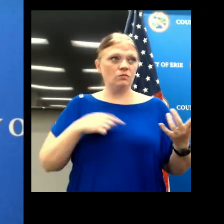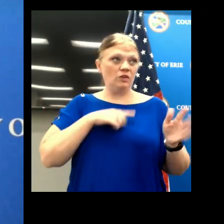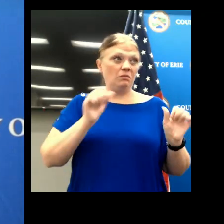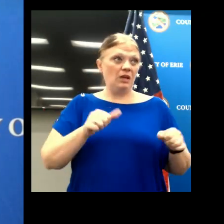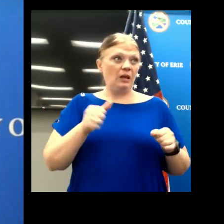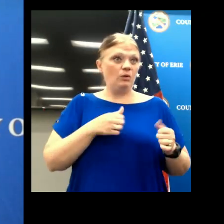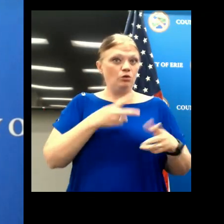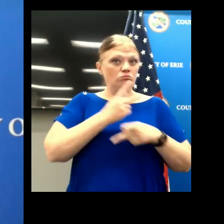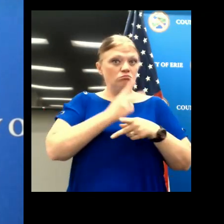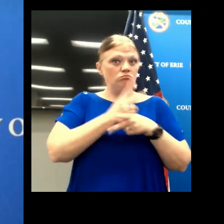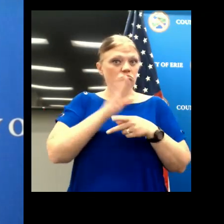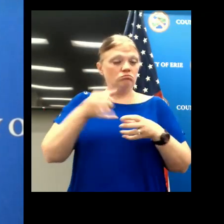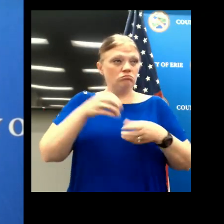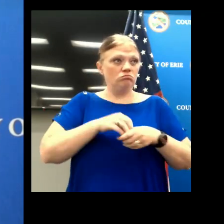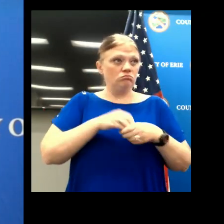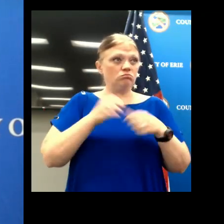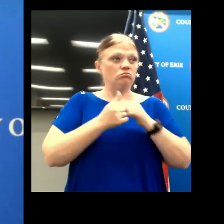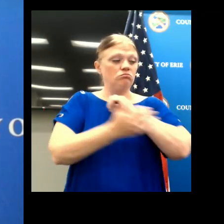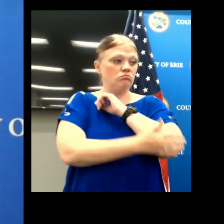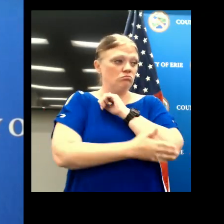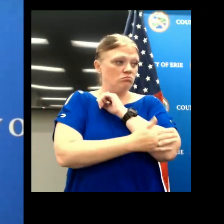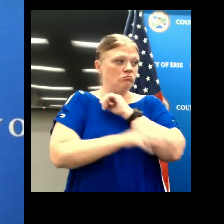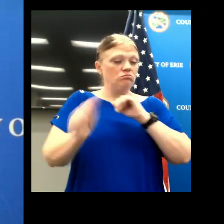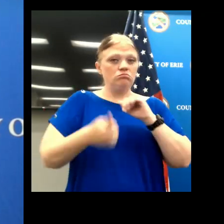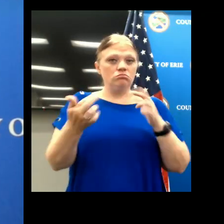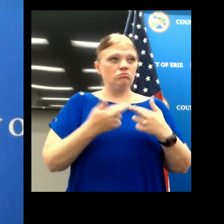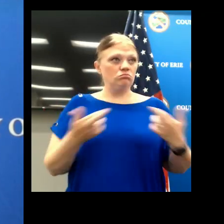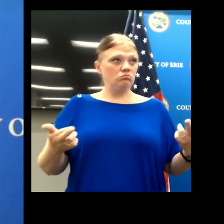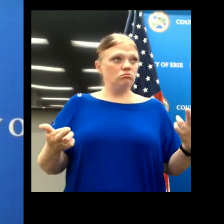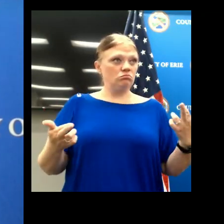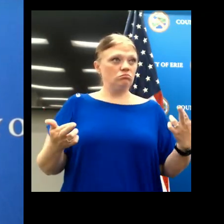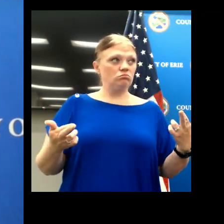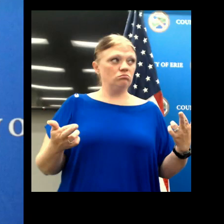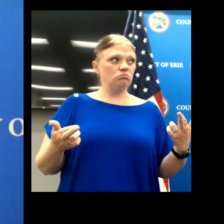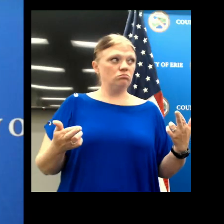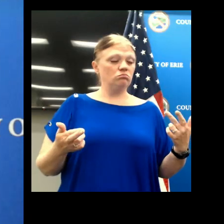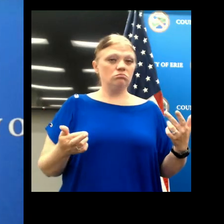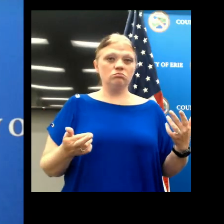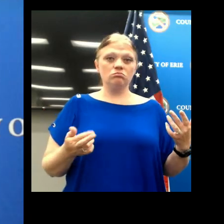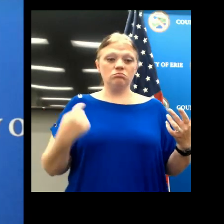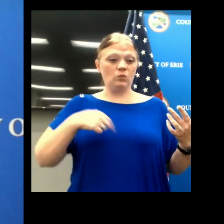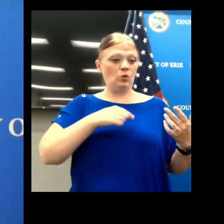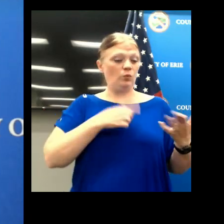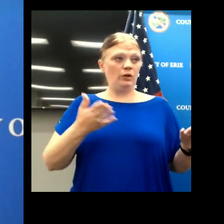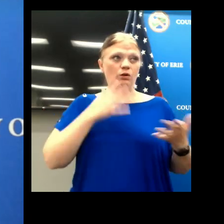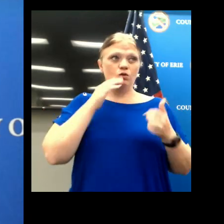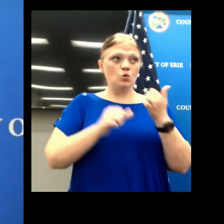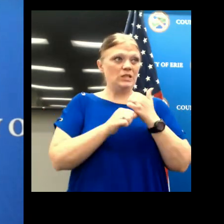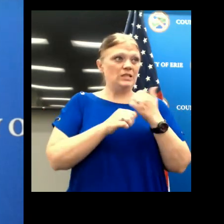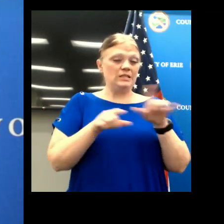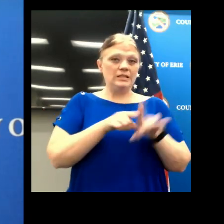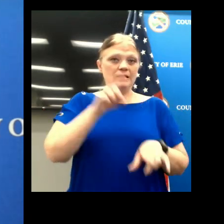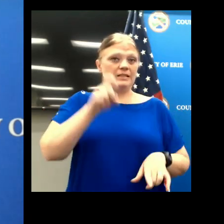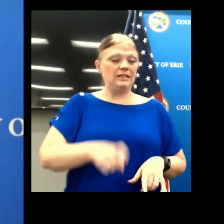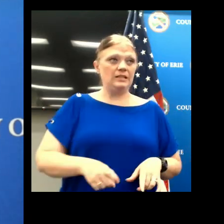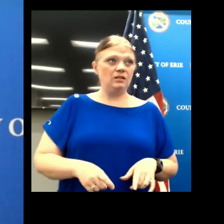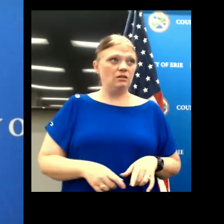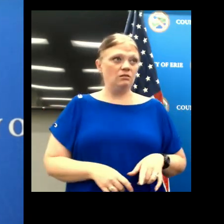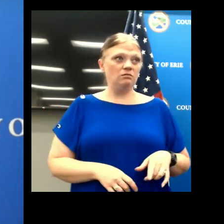that internally with our county and other resources. We'll be there to assist as needed. And if